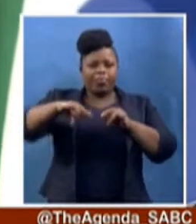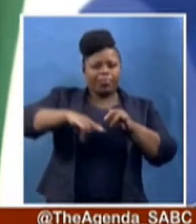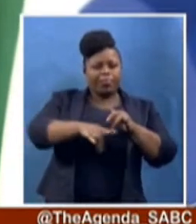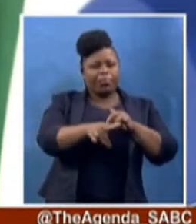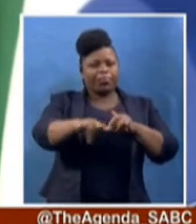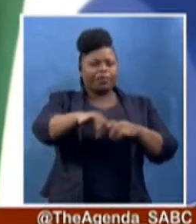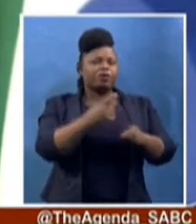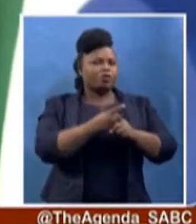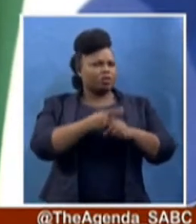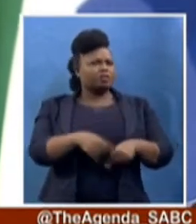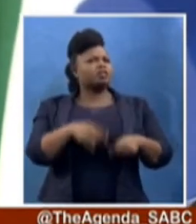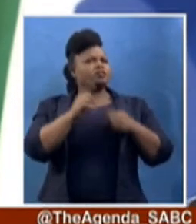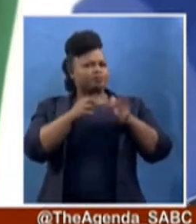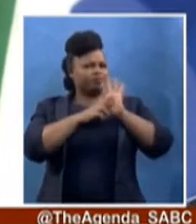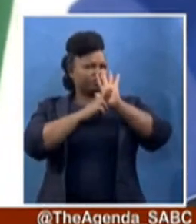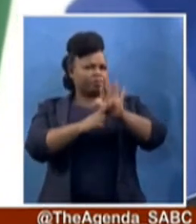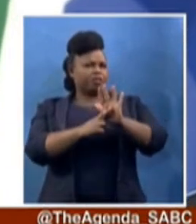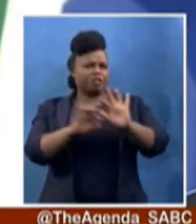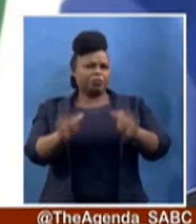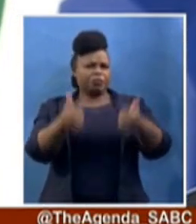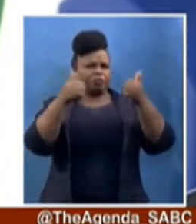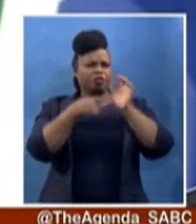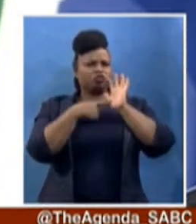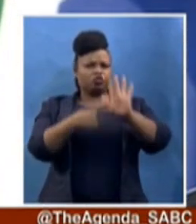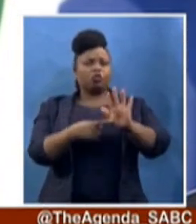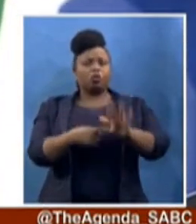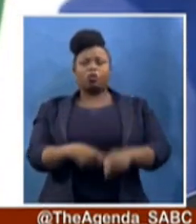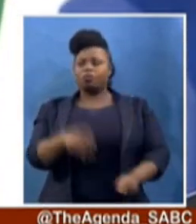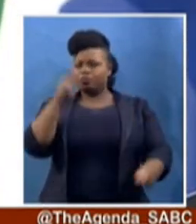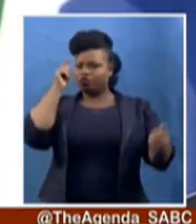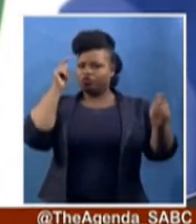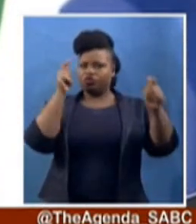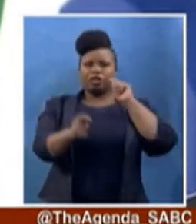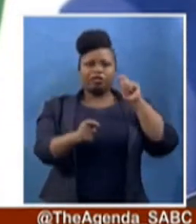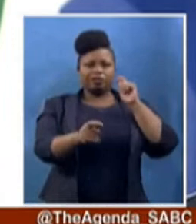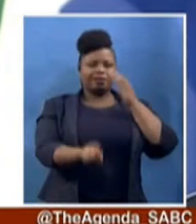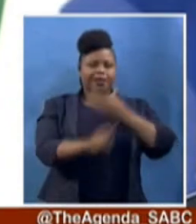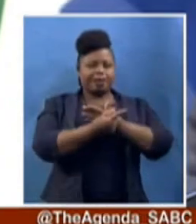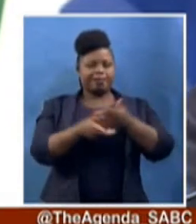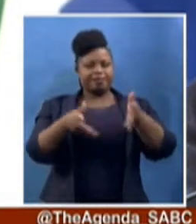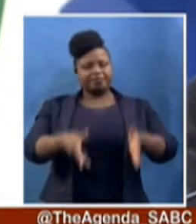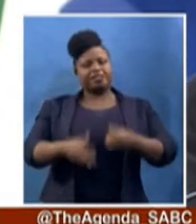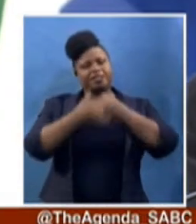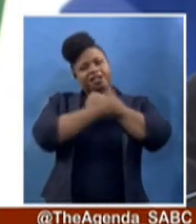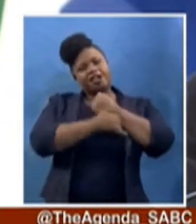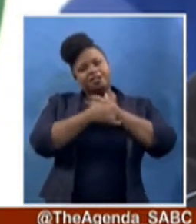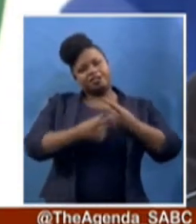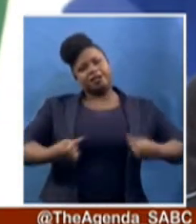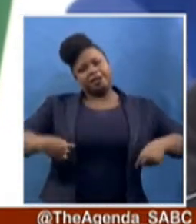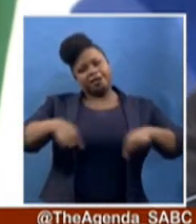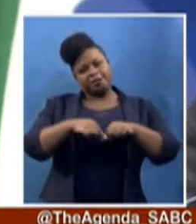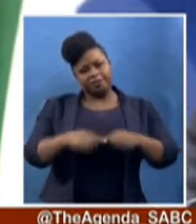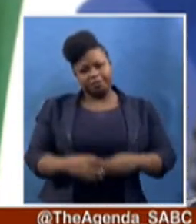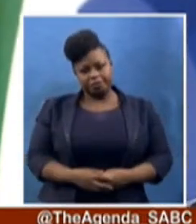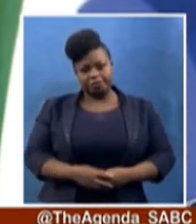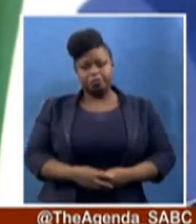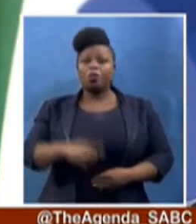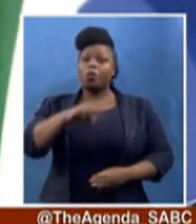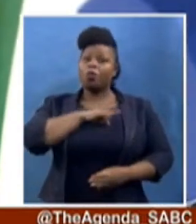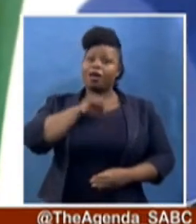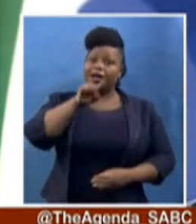the change that has taken place in our nation. In the past, these jets would have been